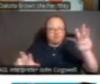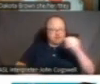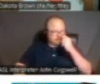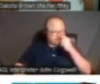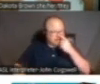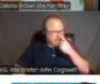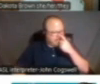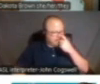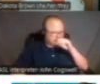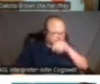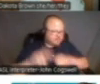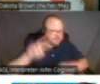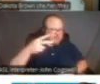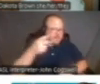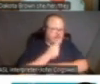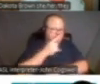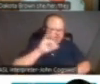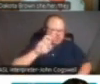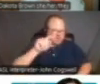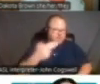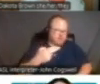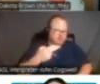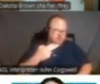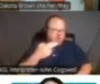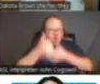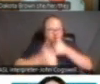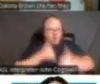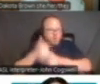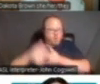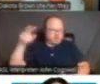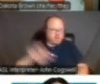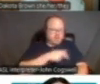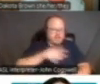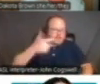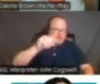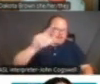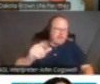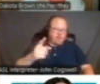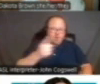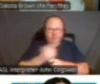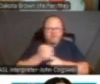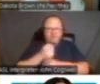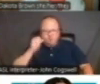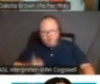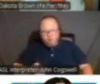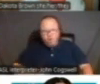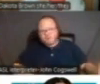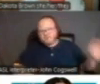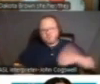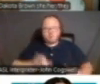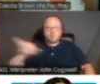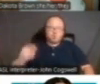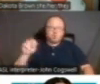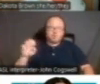The second annual Juneteenth Awards Gala is a week from tomorrow and the